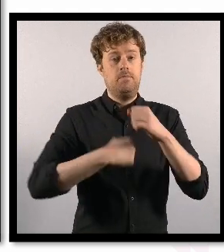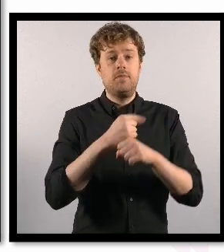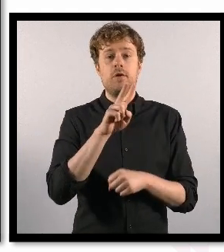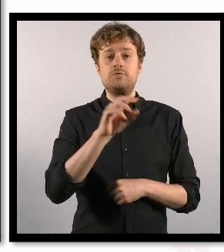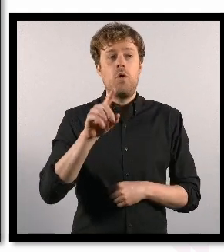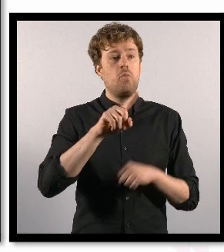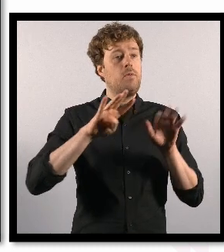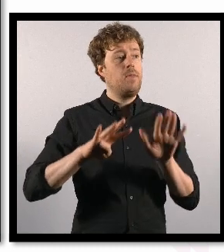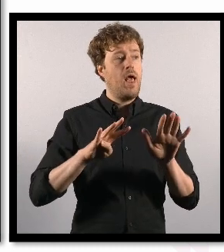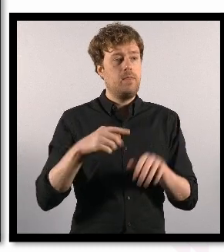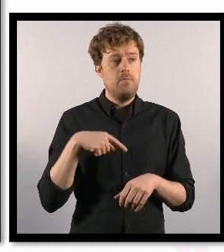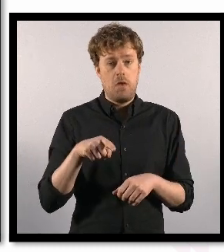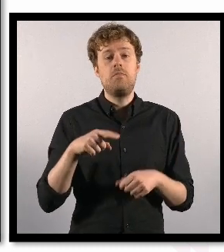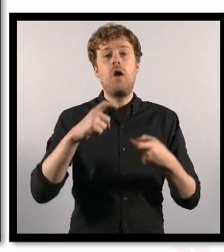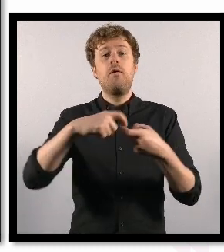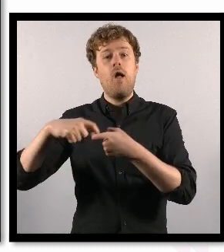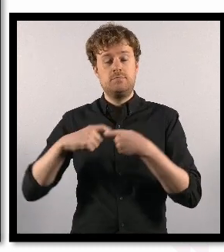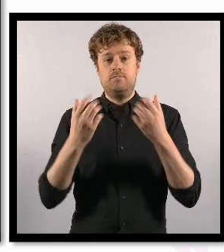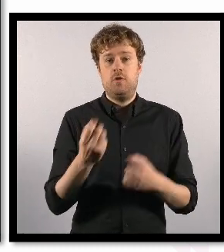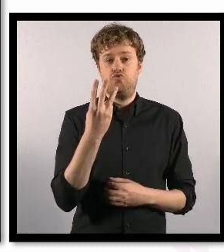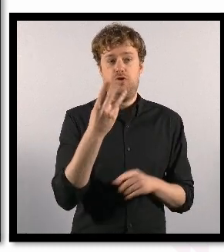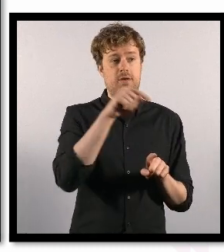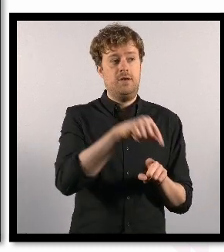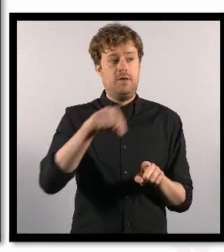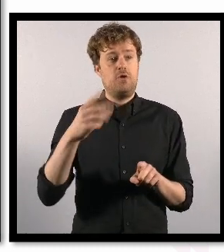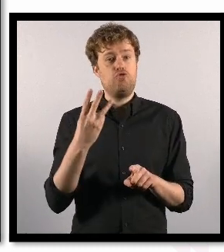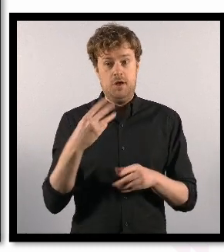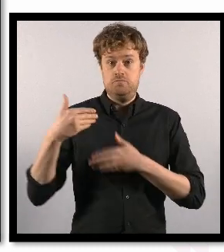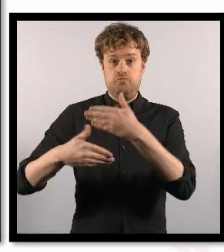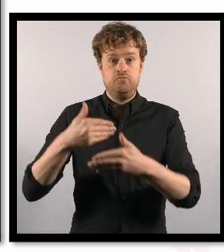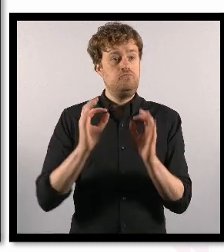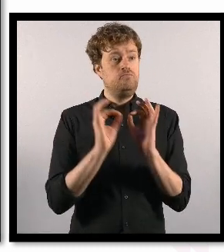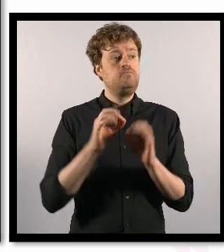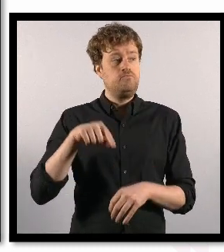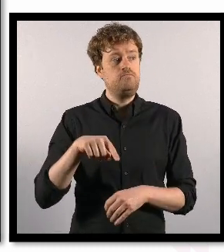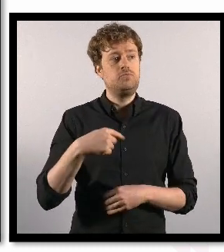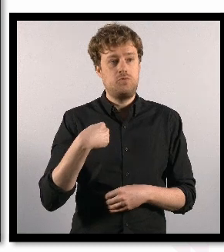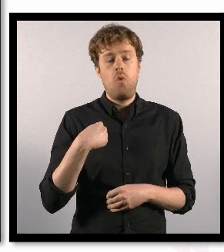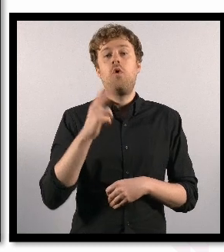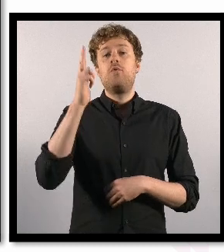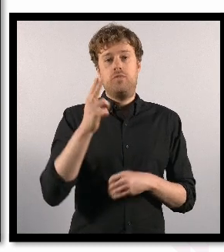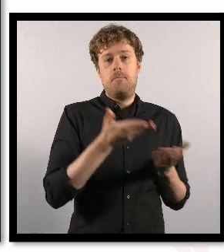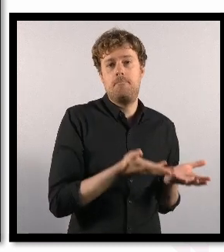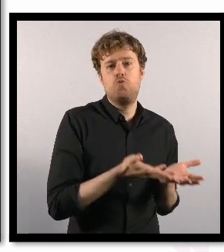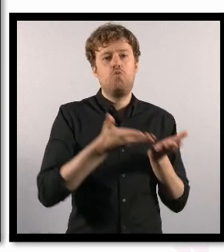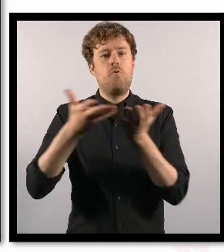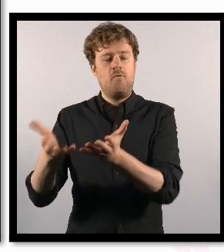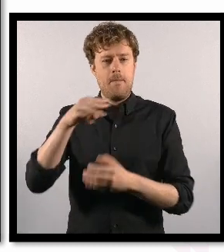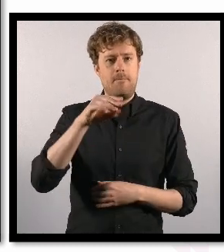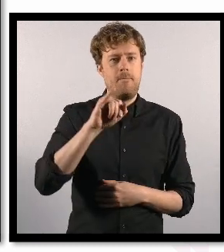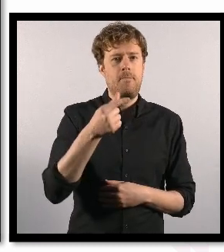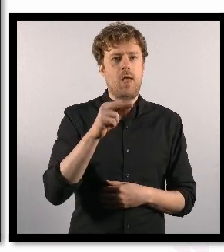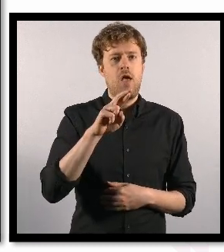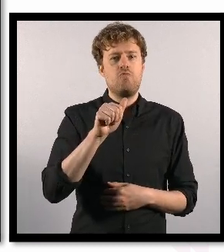many more still to migrate from our legacy platform, all running across only a dozen or so clusters. As you can see, we scaled up